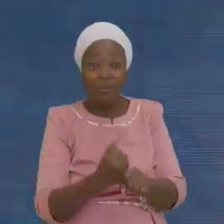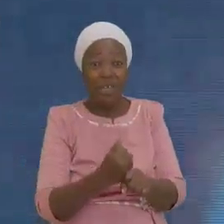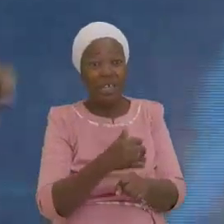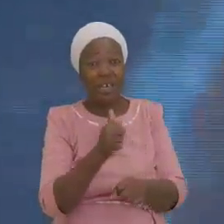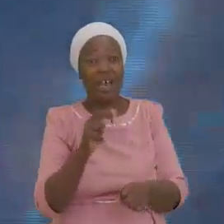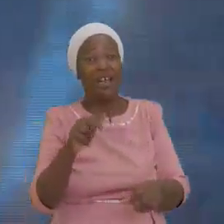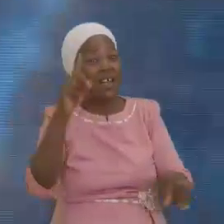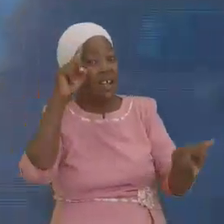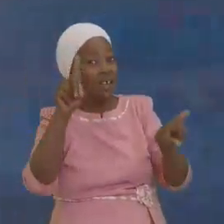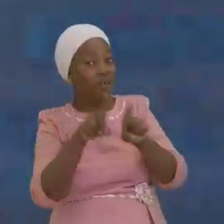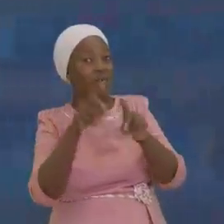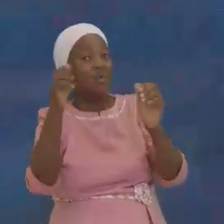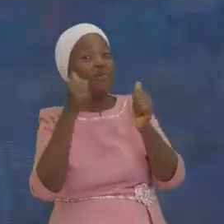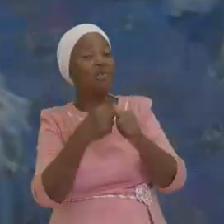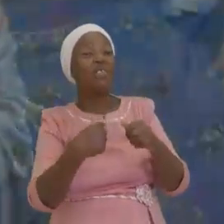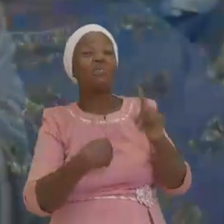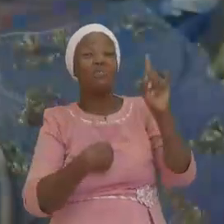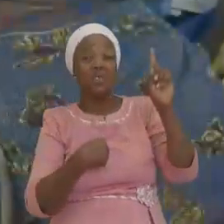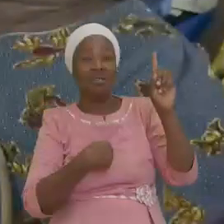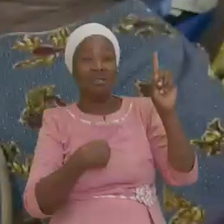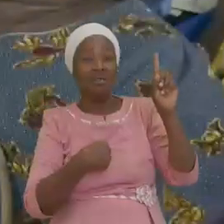agreement with me.